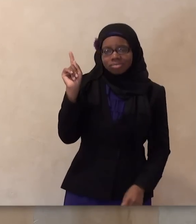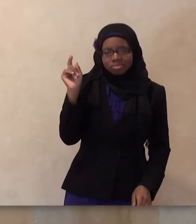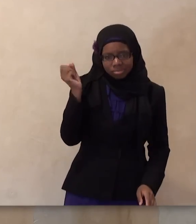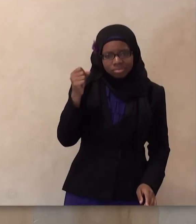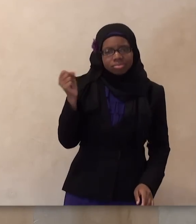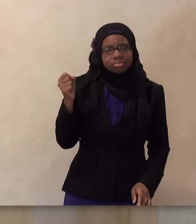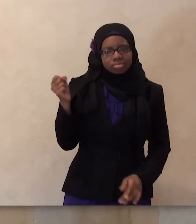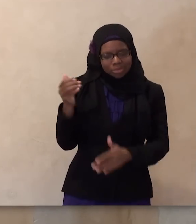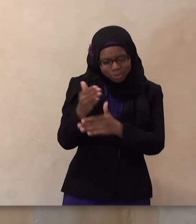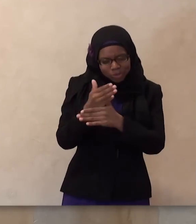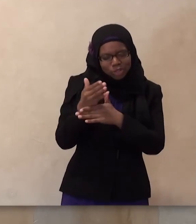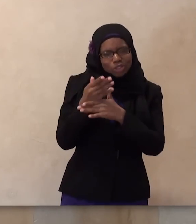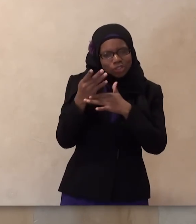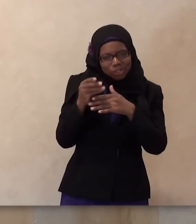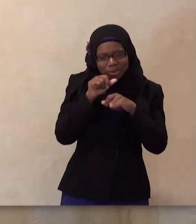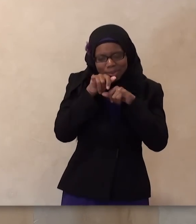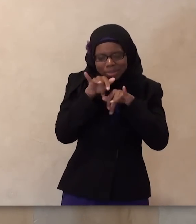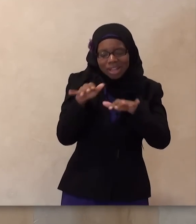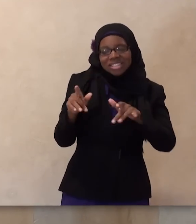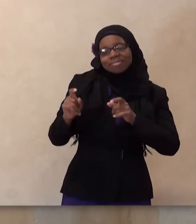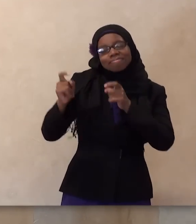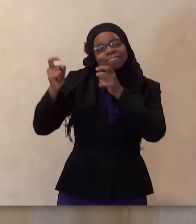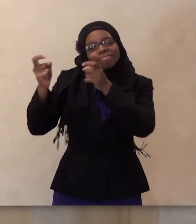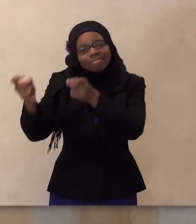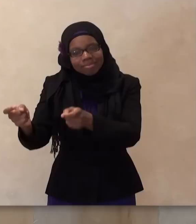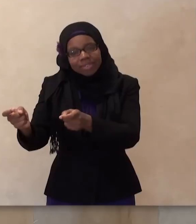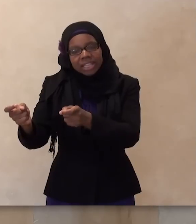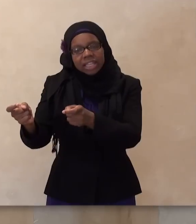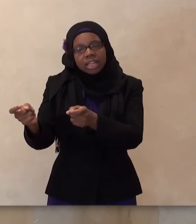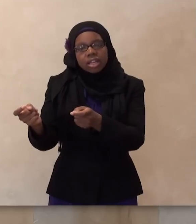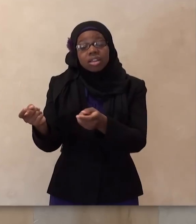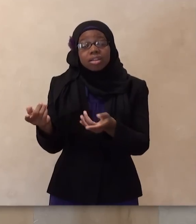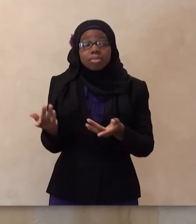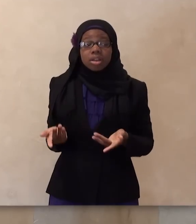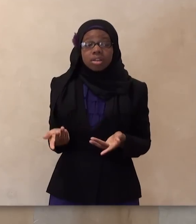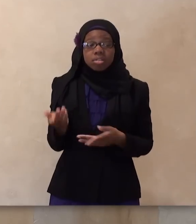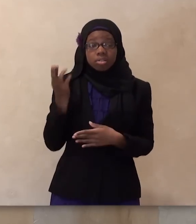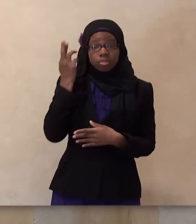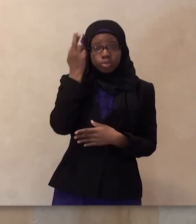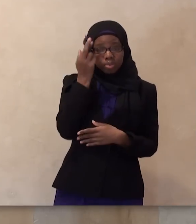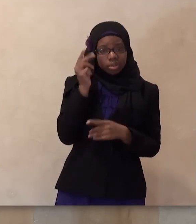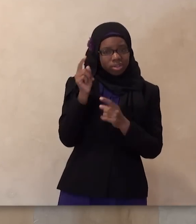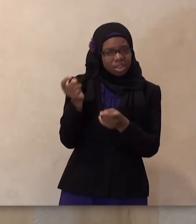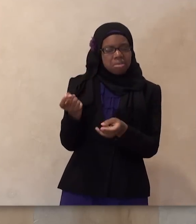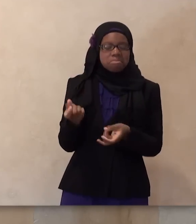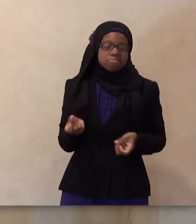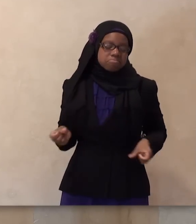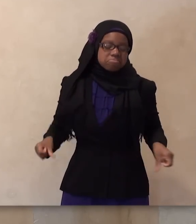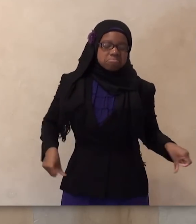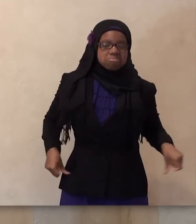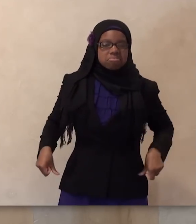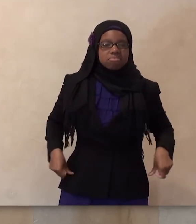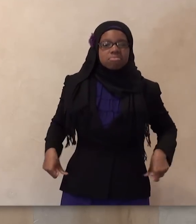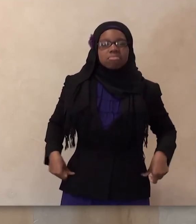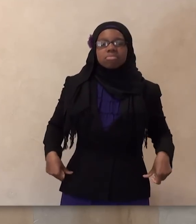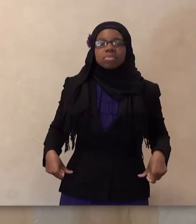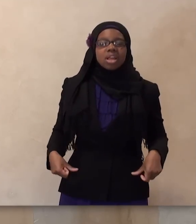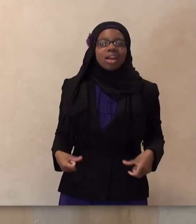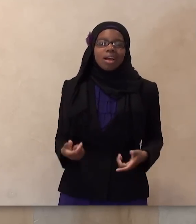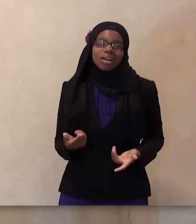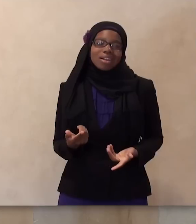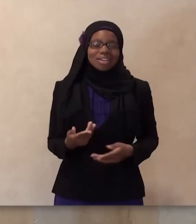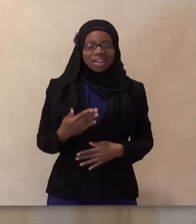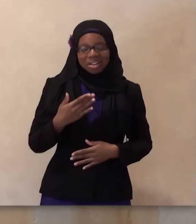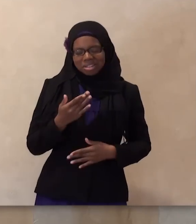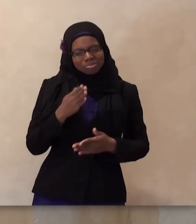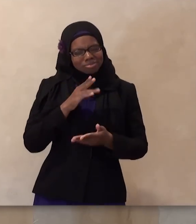are sharing this blessing with somebody else. But you are doing it just to show off. You don't believe in that with